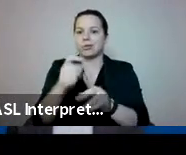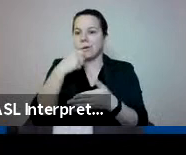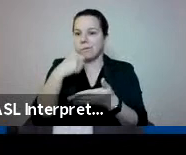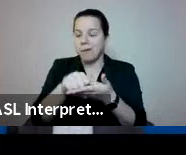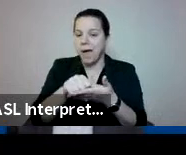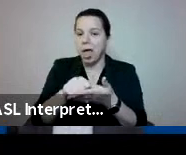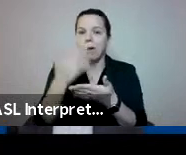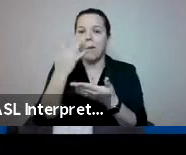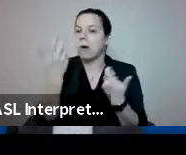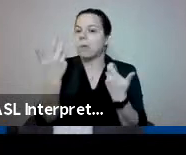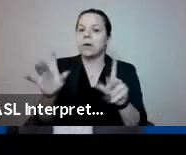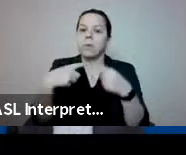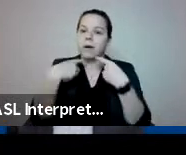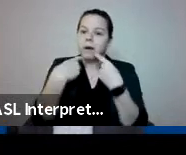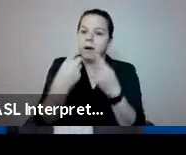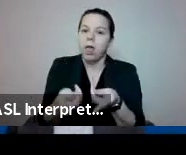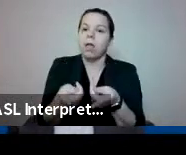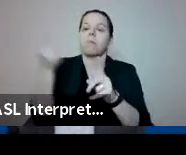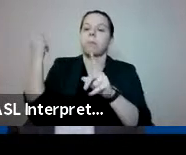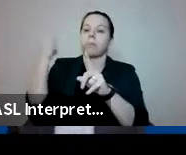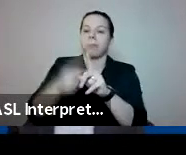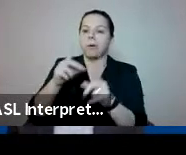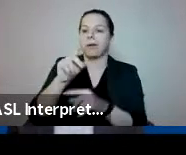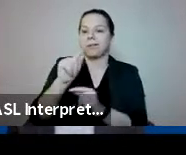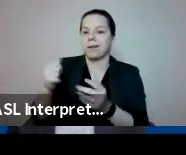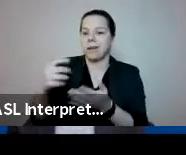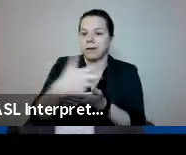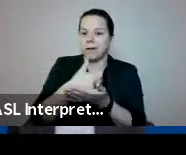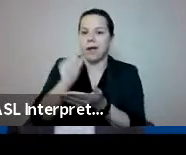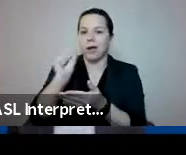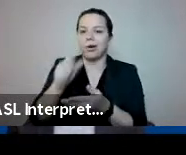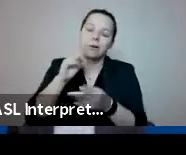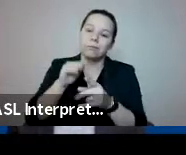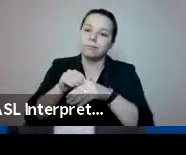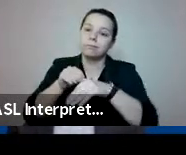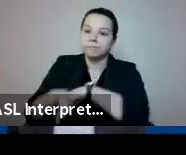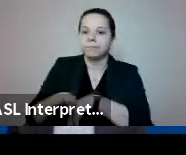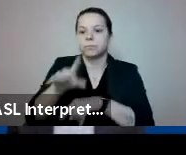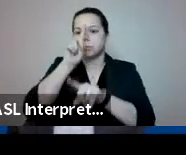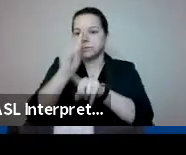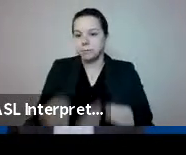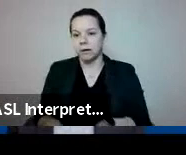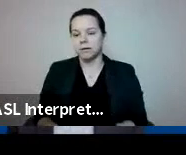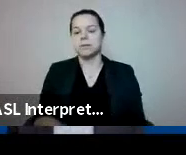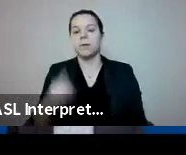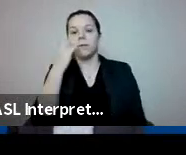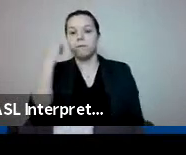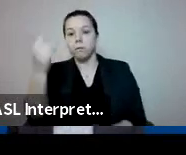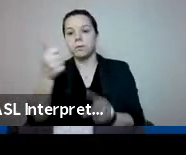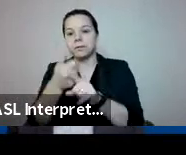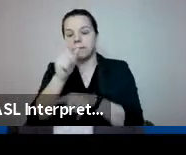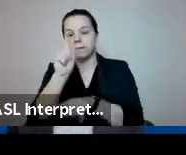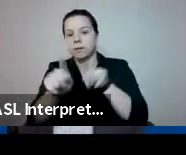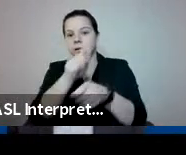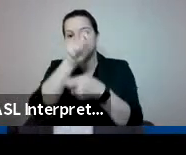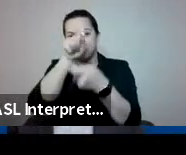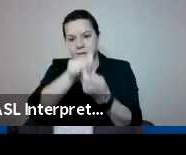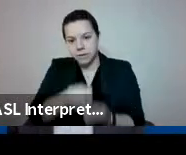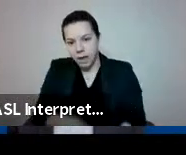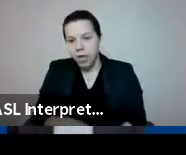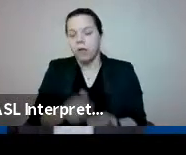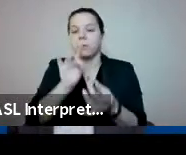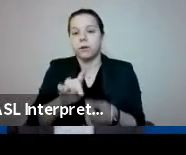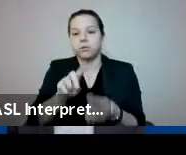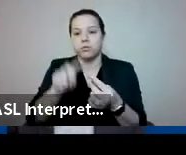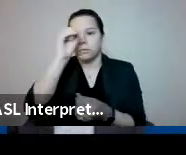the true purpose of the data collection, which could have biased the aircraft noise ratings. The phone survey asked detailed questions concerning respondents' opinions on